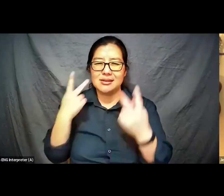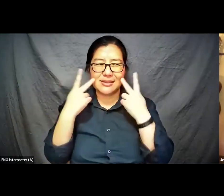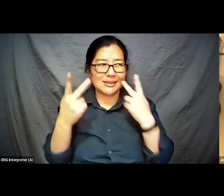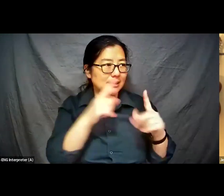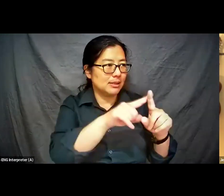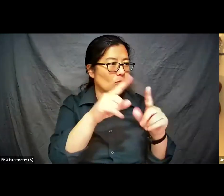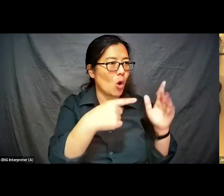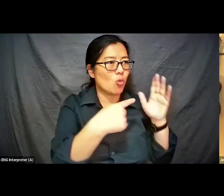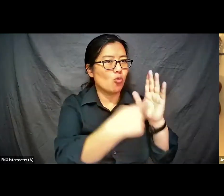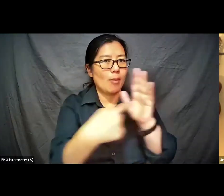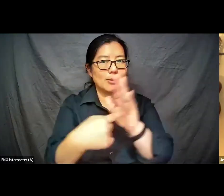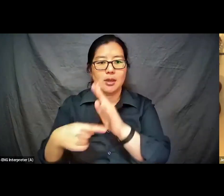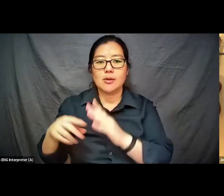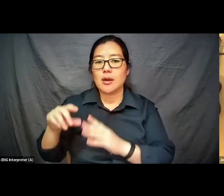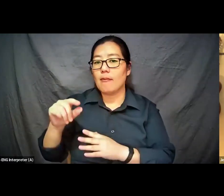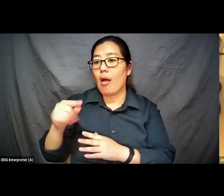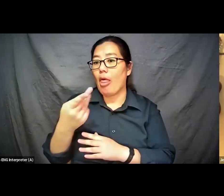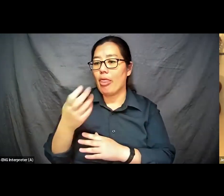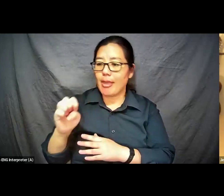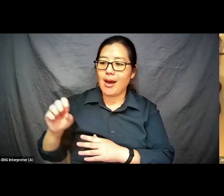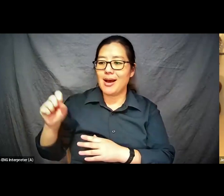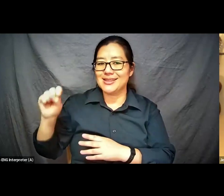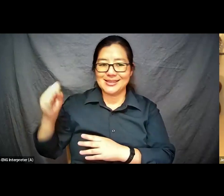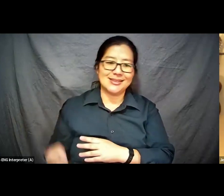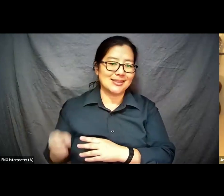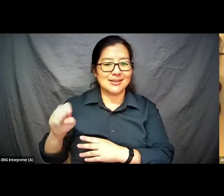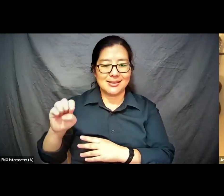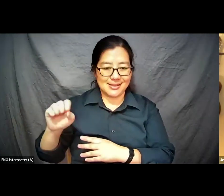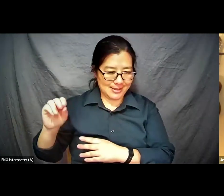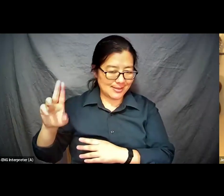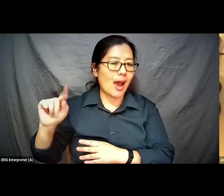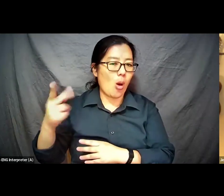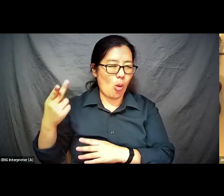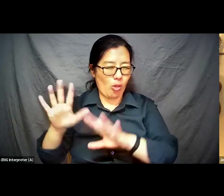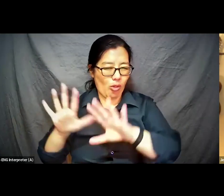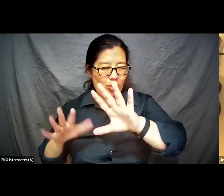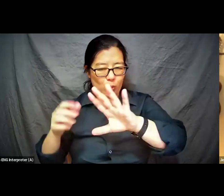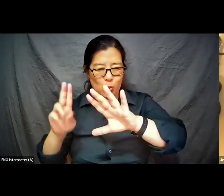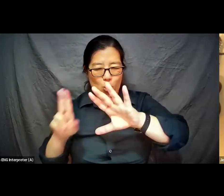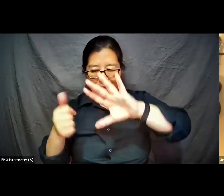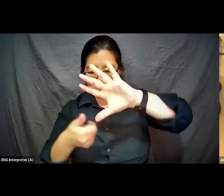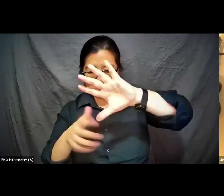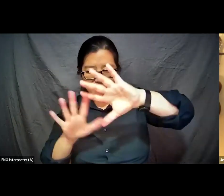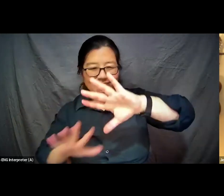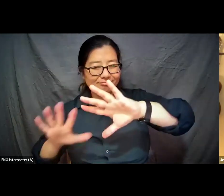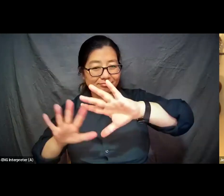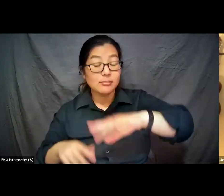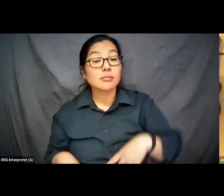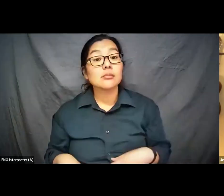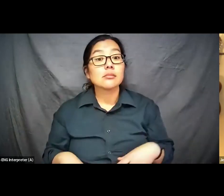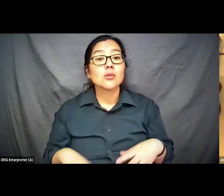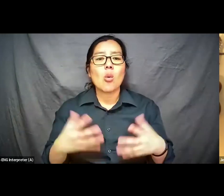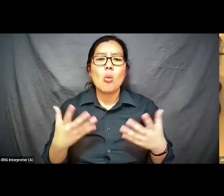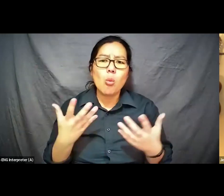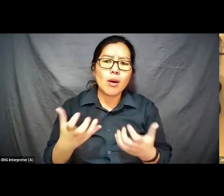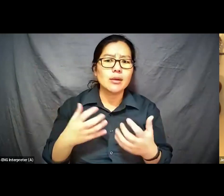I'm a geographer, and so space and place really, I nerd out on it. And